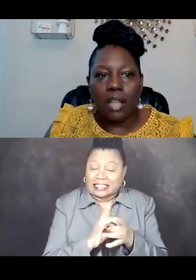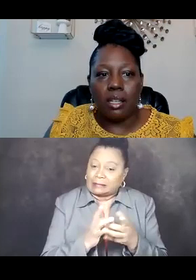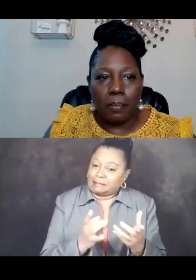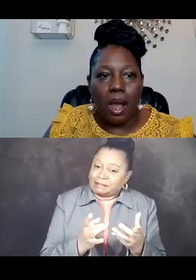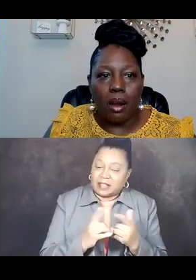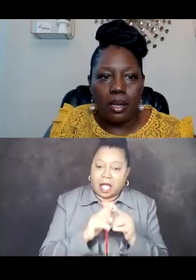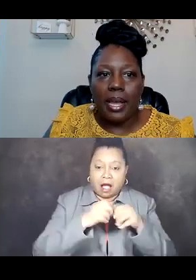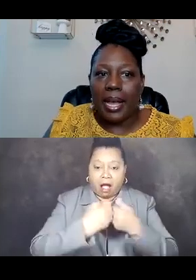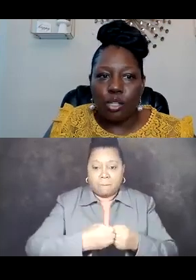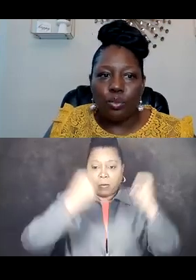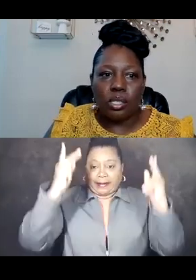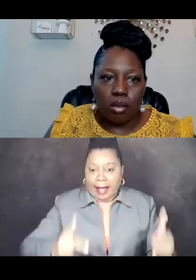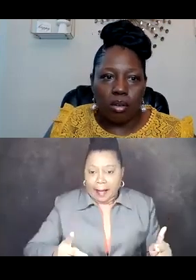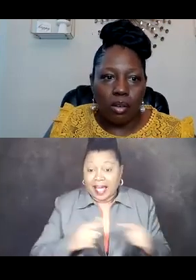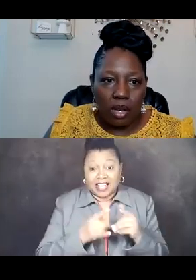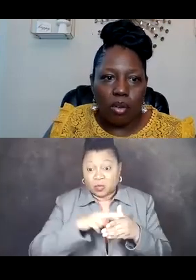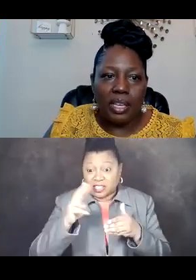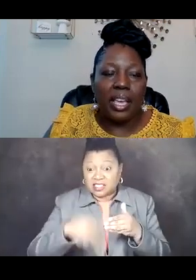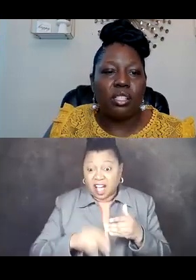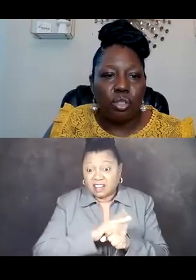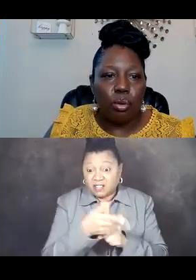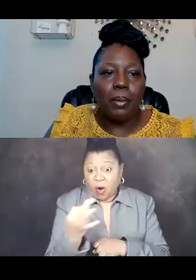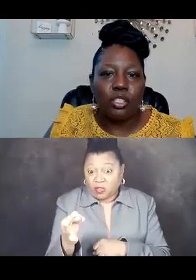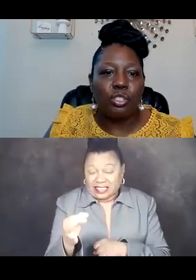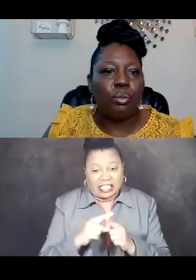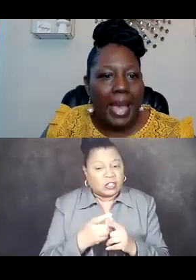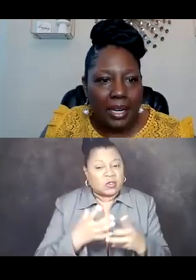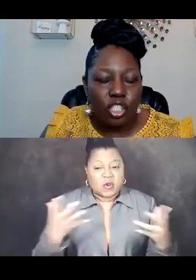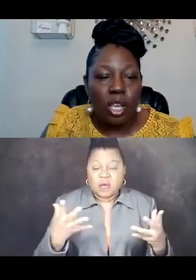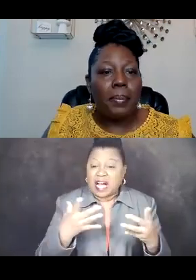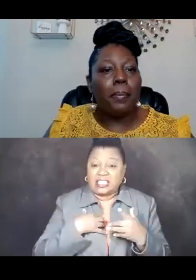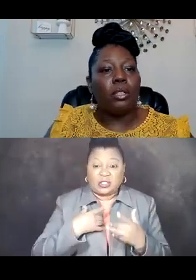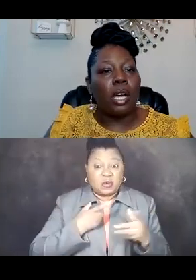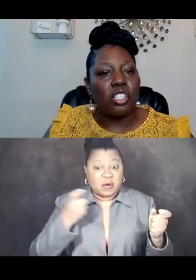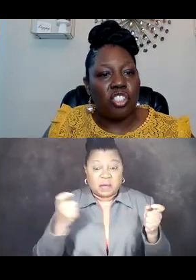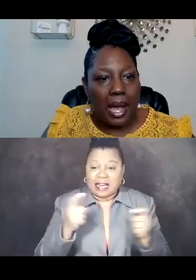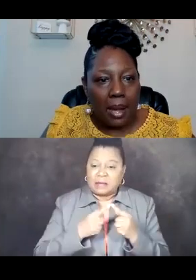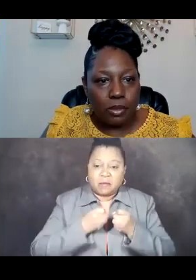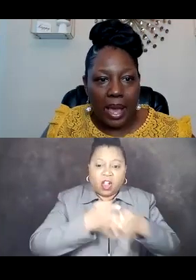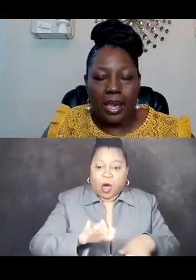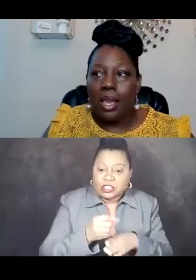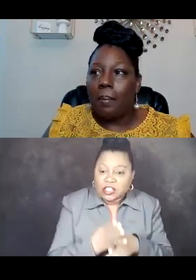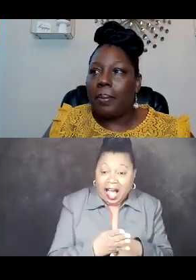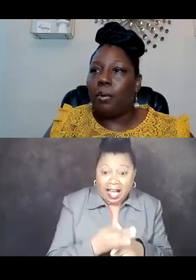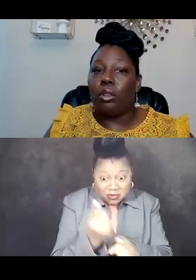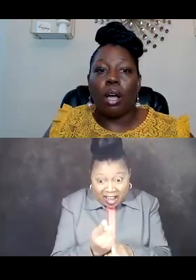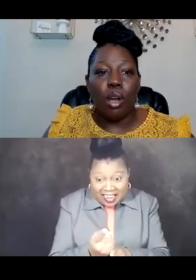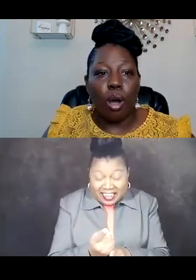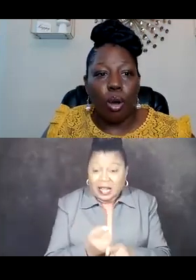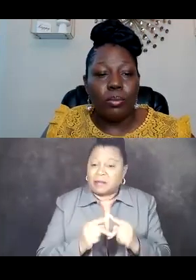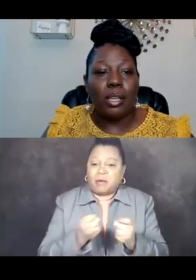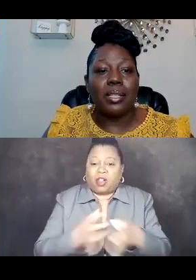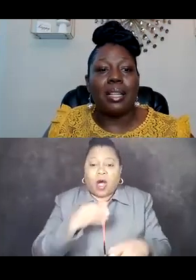have fallen apart as a result of COVID. It's too much to manage. People lost jobs, right? People